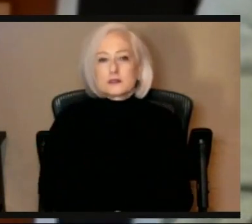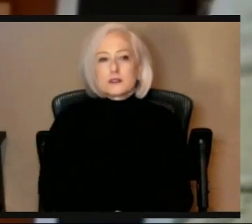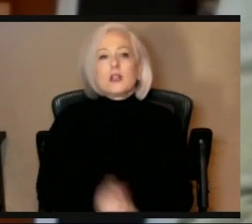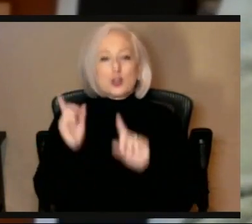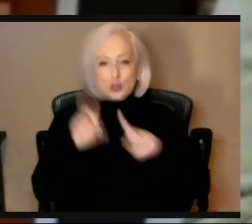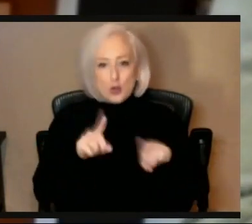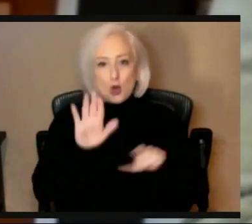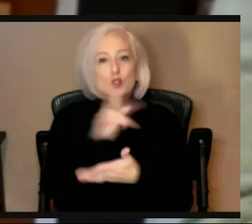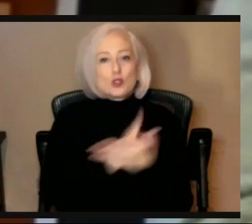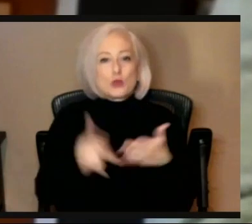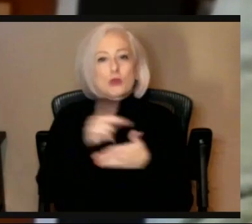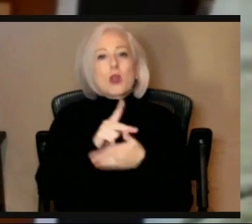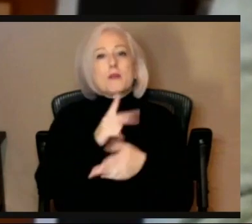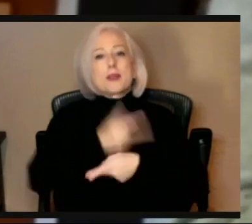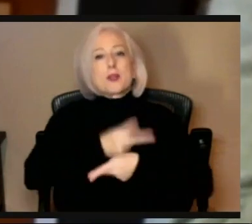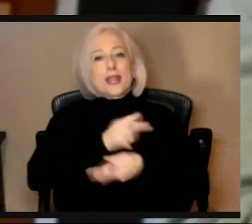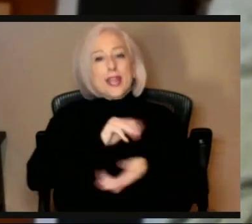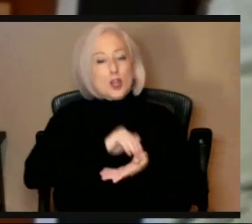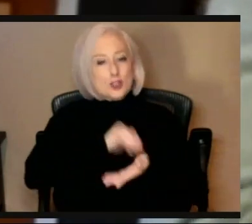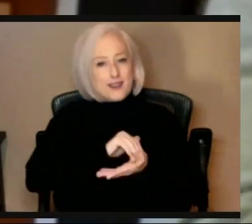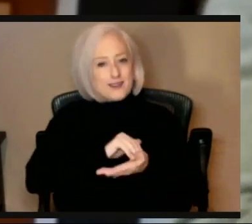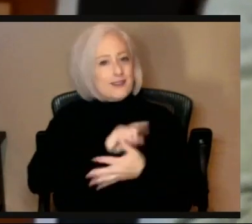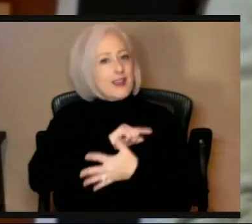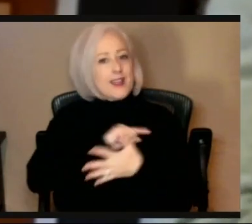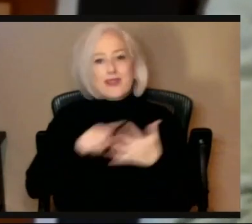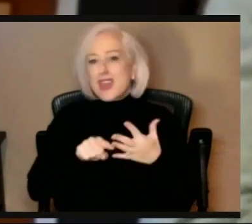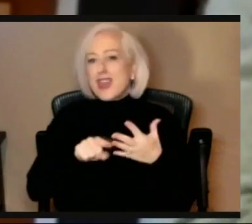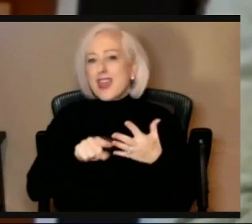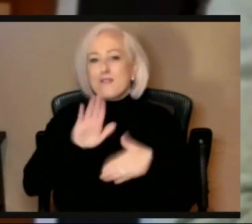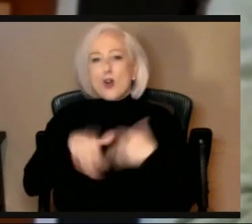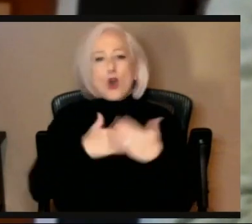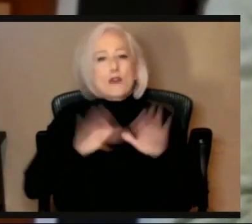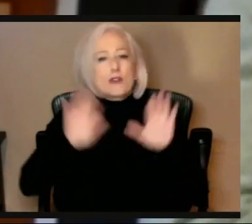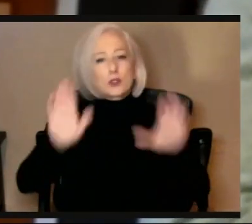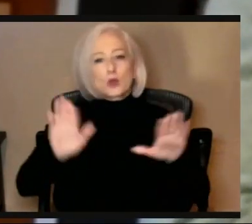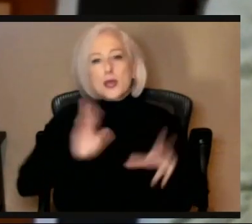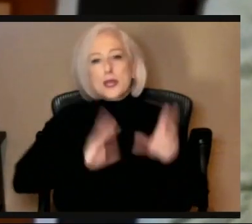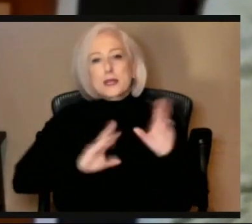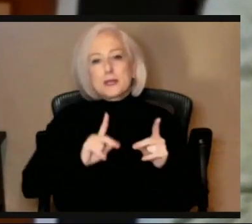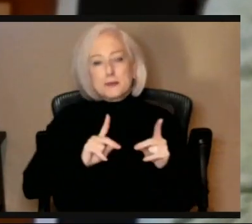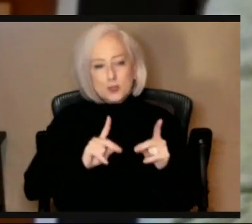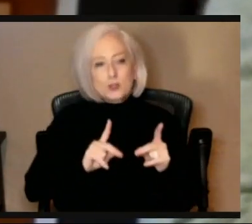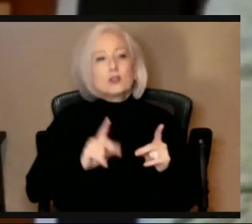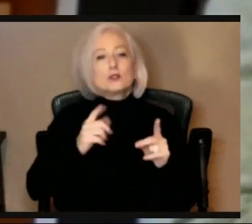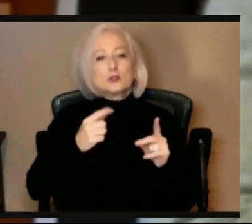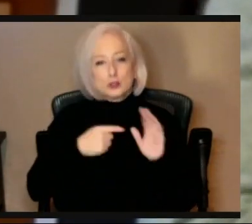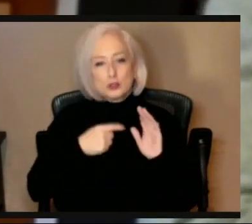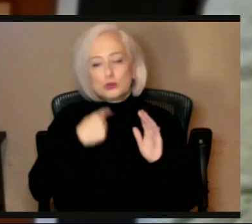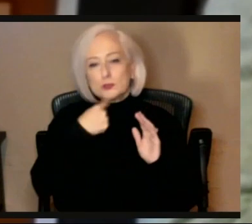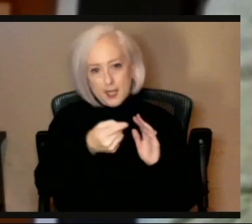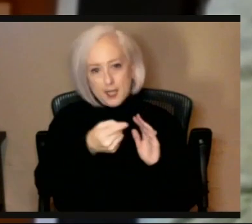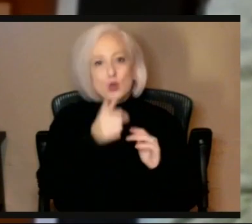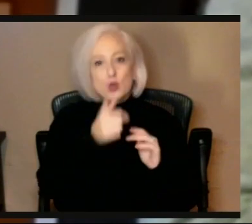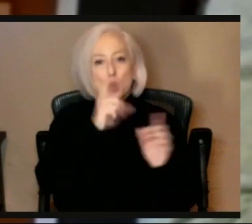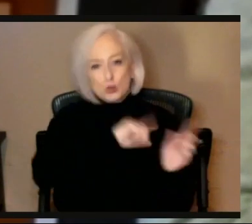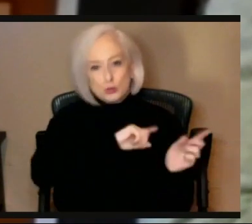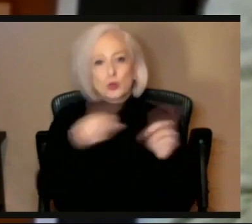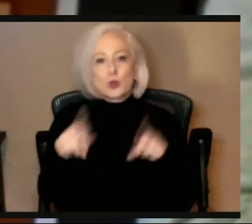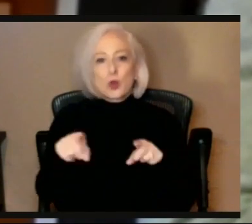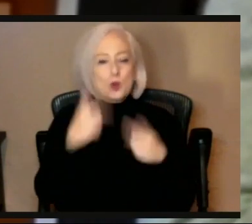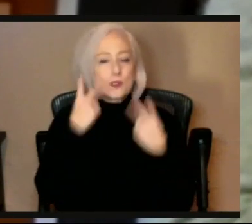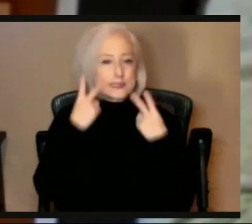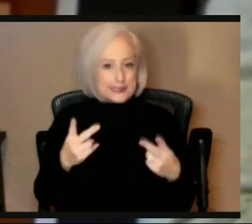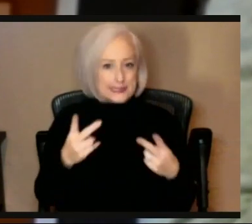care doctor, and they've got all the ace people in their notebook. They know who can take care of you. And I've been